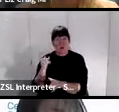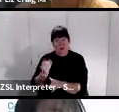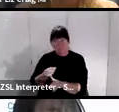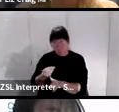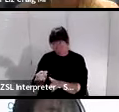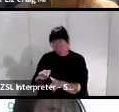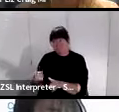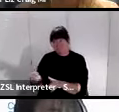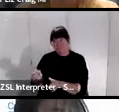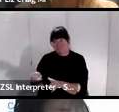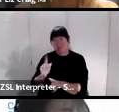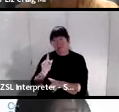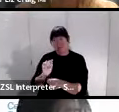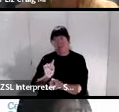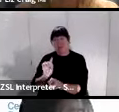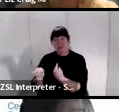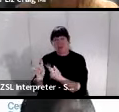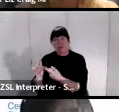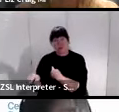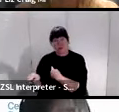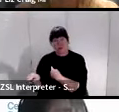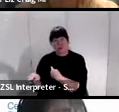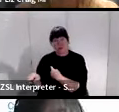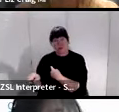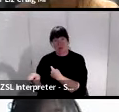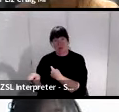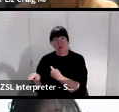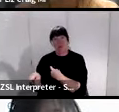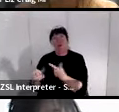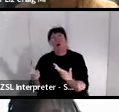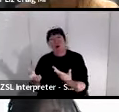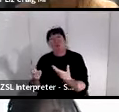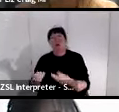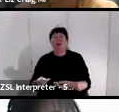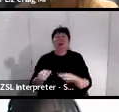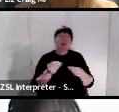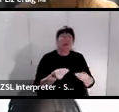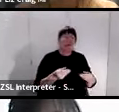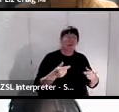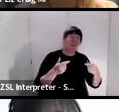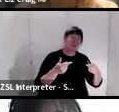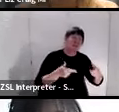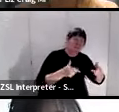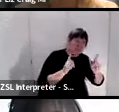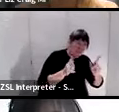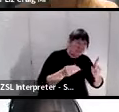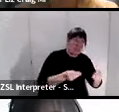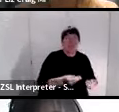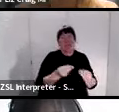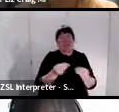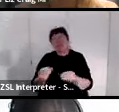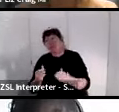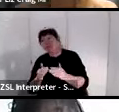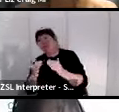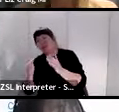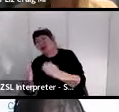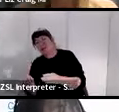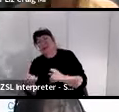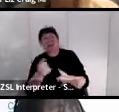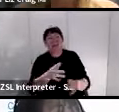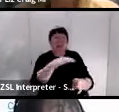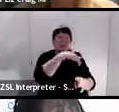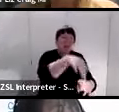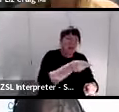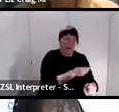respond in more timely a manner, rather than the matter going to the minister, then going to the House, and then perhaps going out to the specified